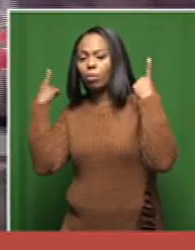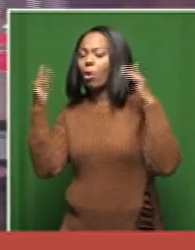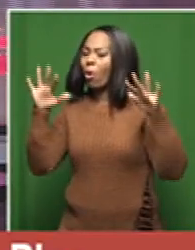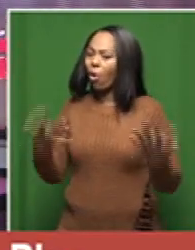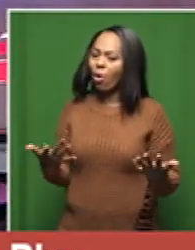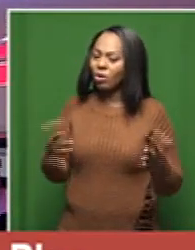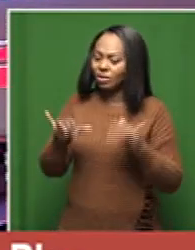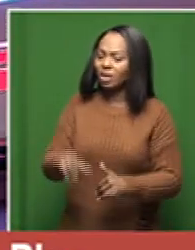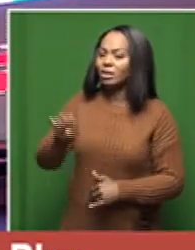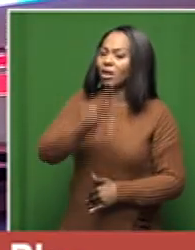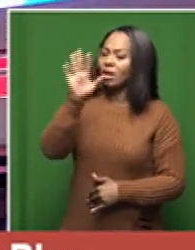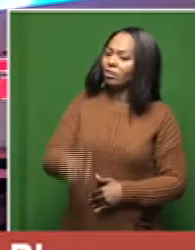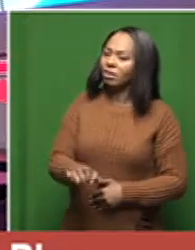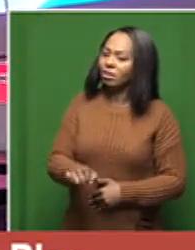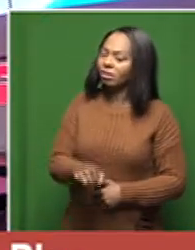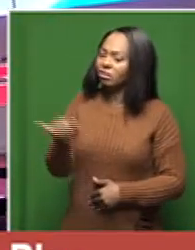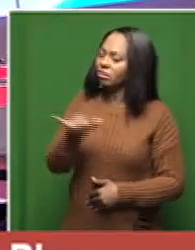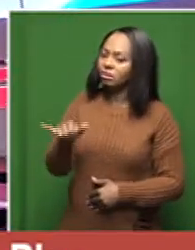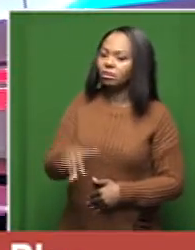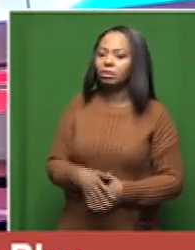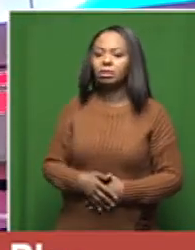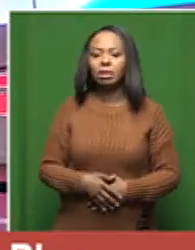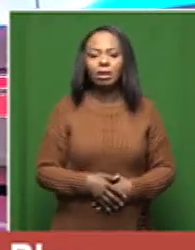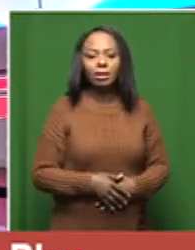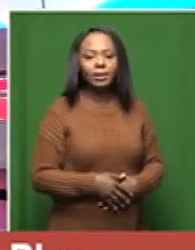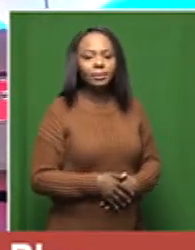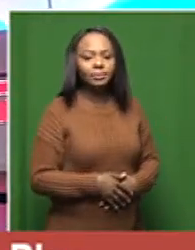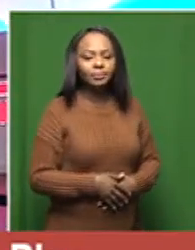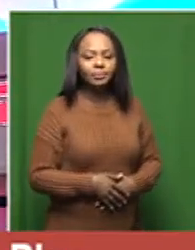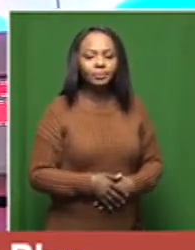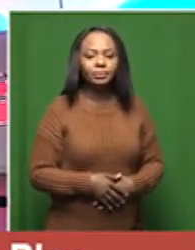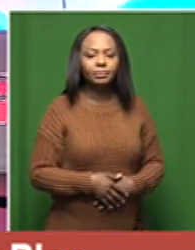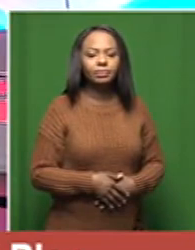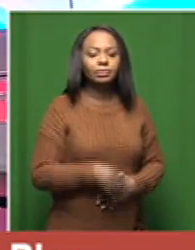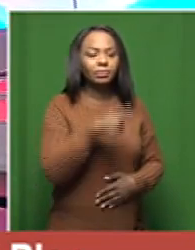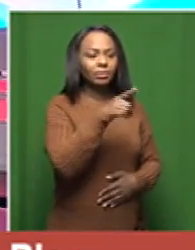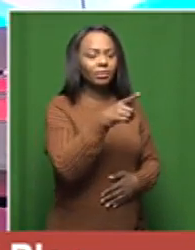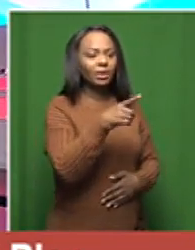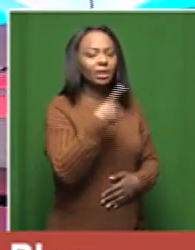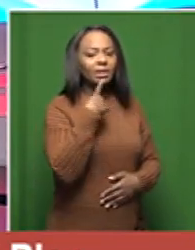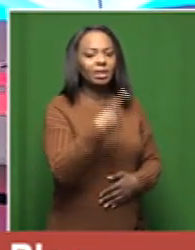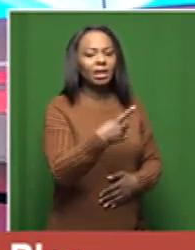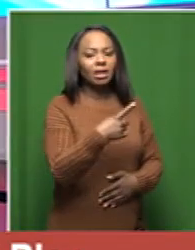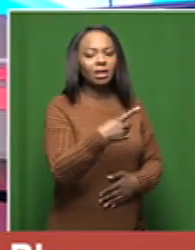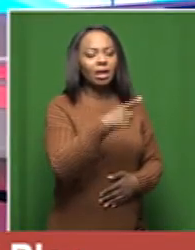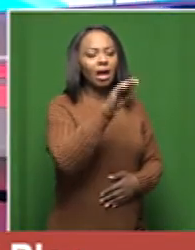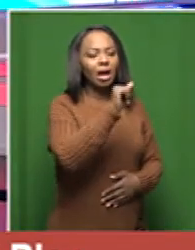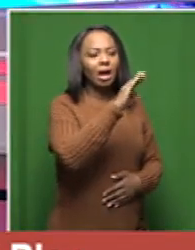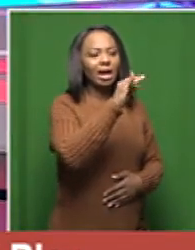Okay. Dr. Pillay? I'm assuming it's Acacia in Pretoria.